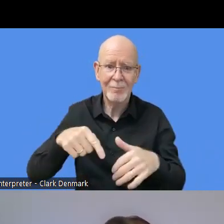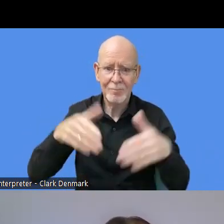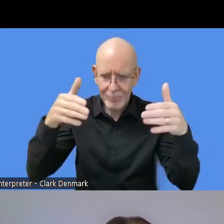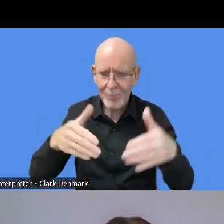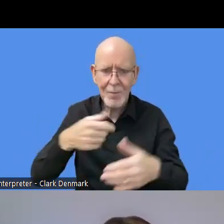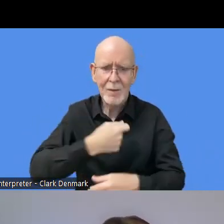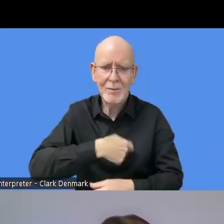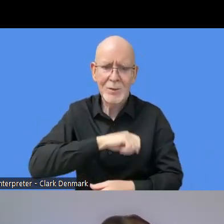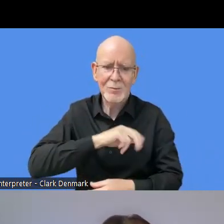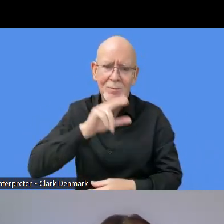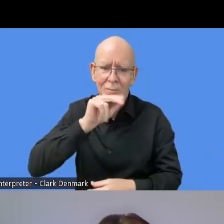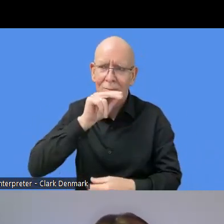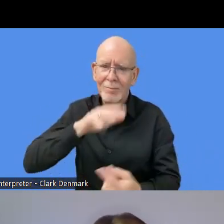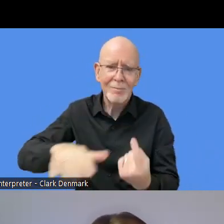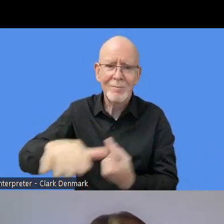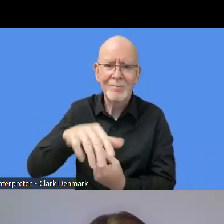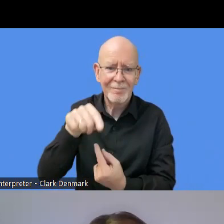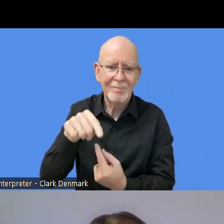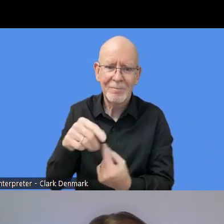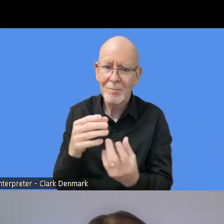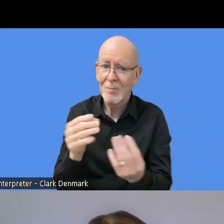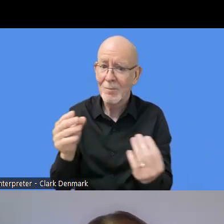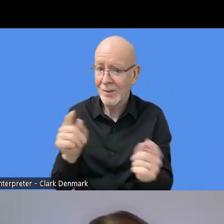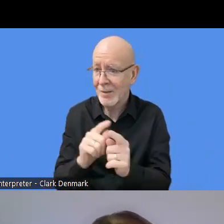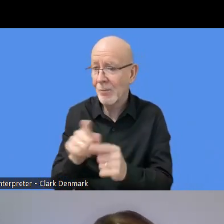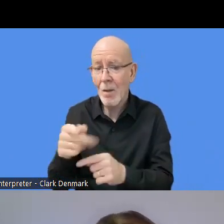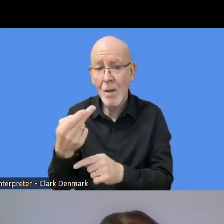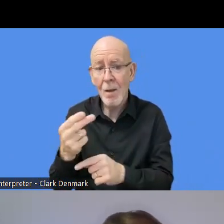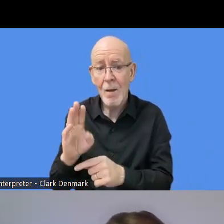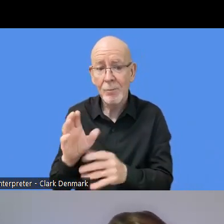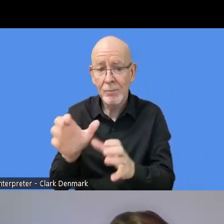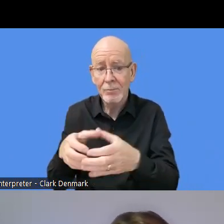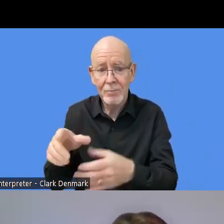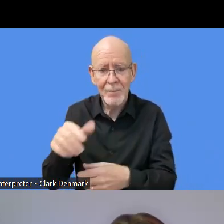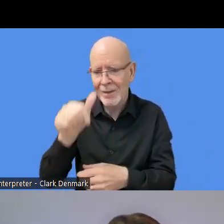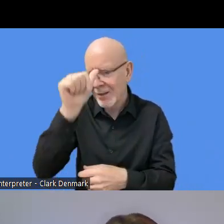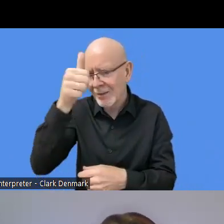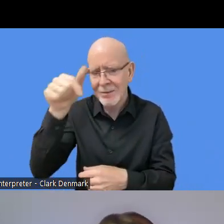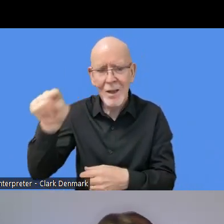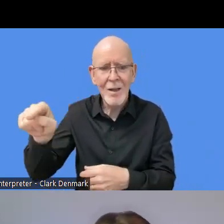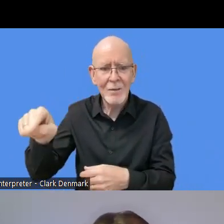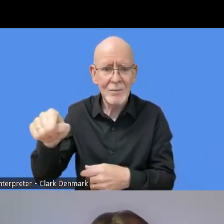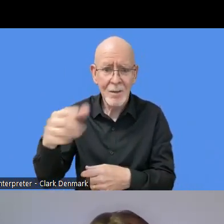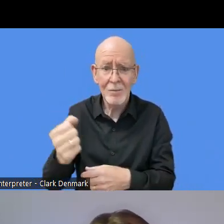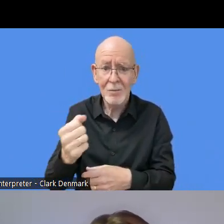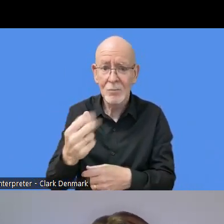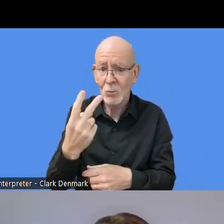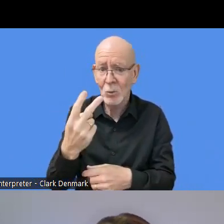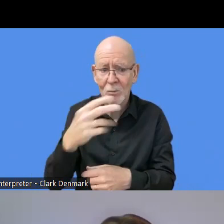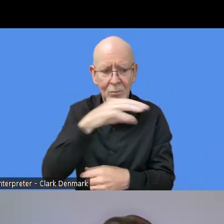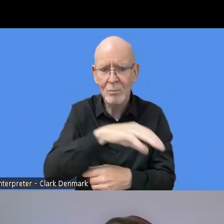like to focus this presentation on the next upcoming call for nominations on employment and